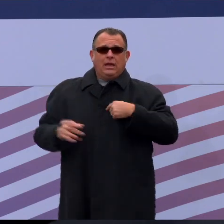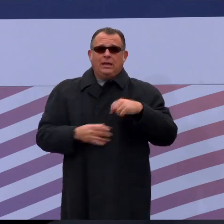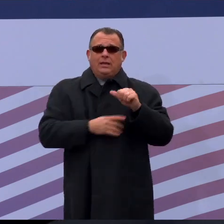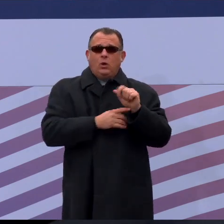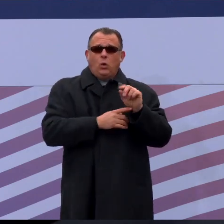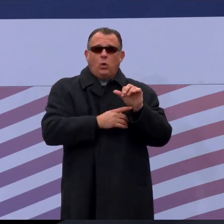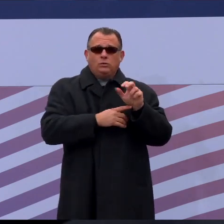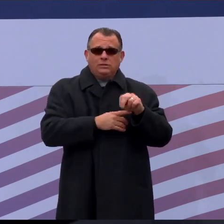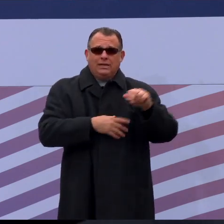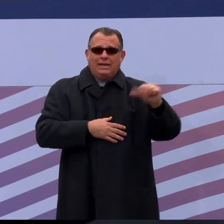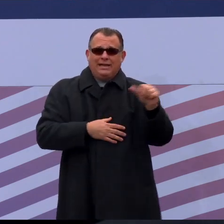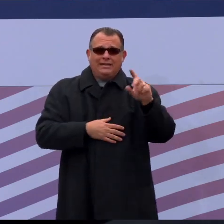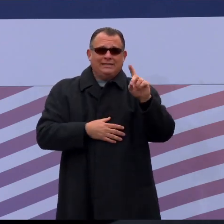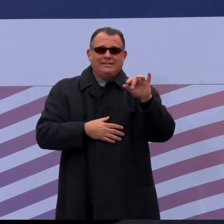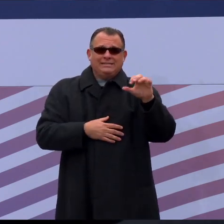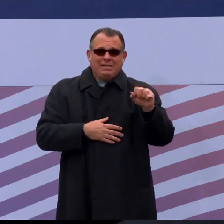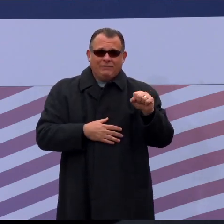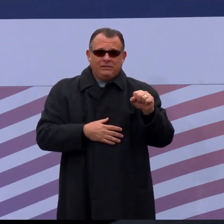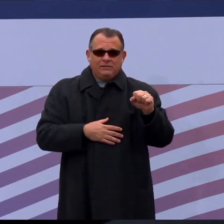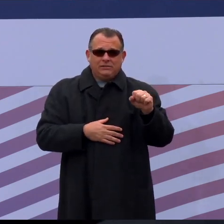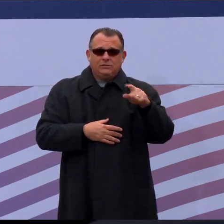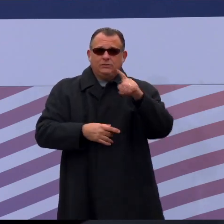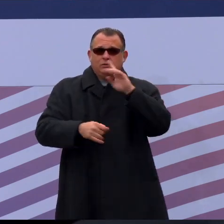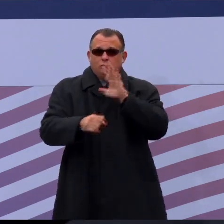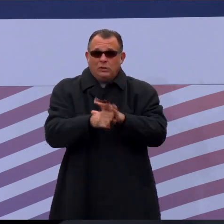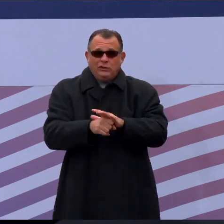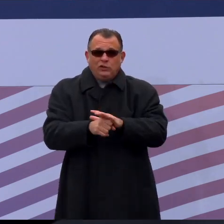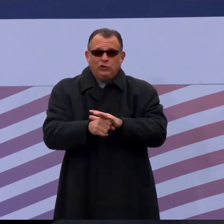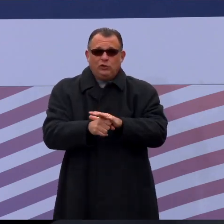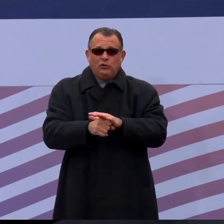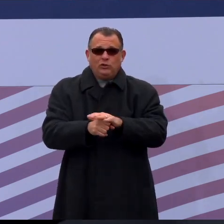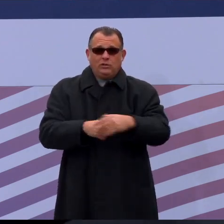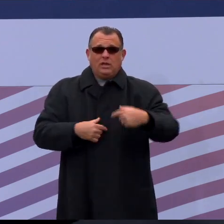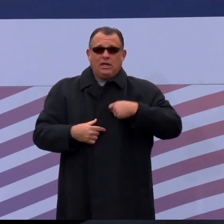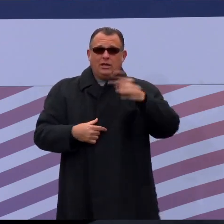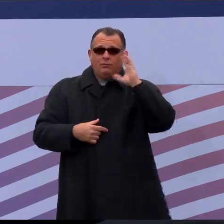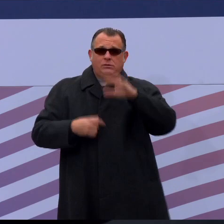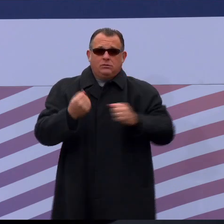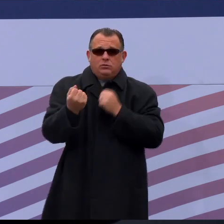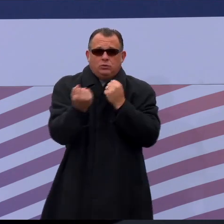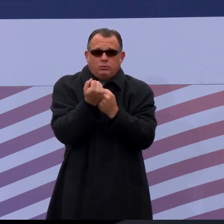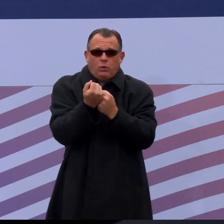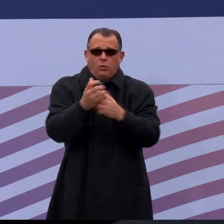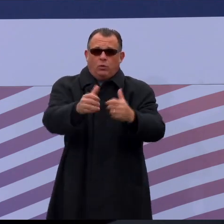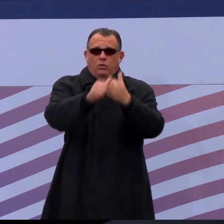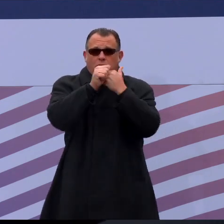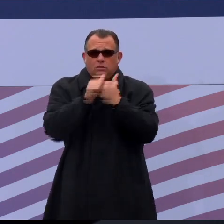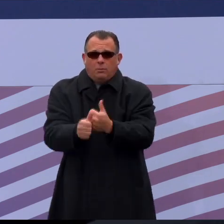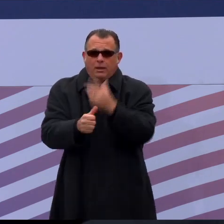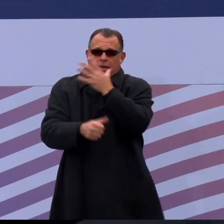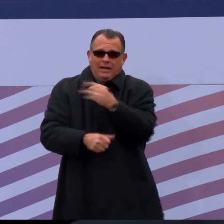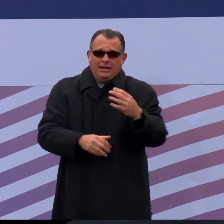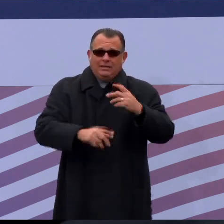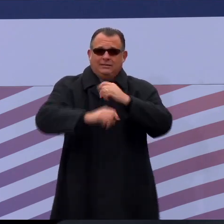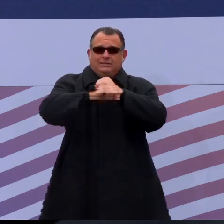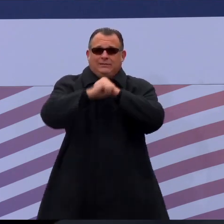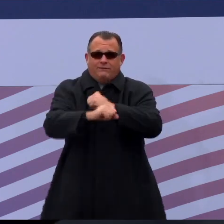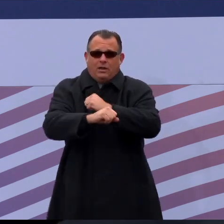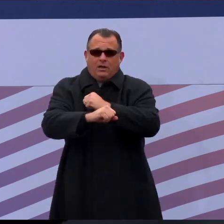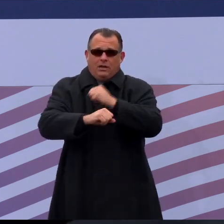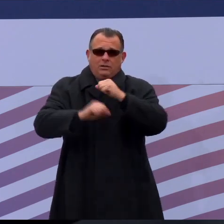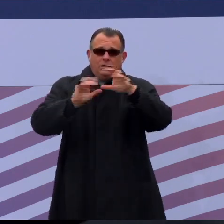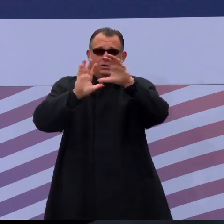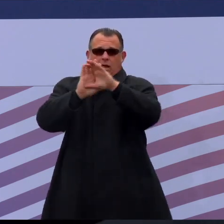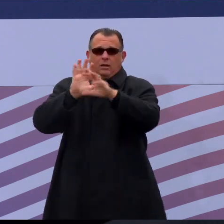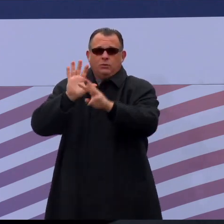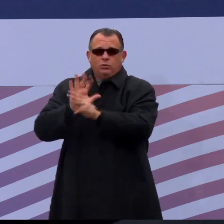Austin A. Davis Do solemnly swear Do solemnly swear That I will support, obey, and defend That I will support, obey, and defend The Constitution of the